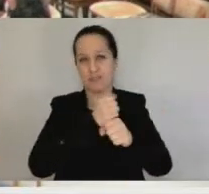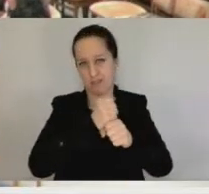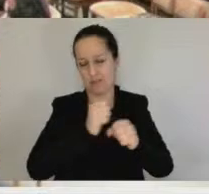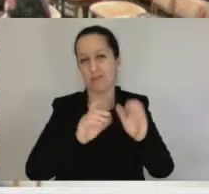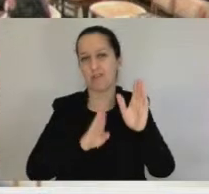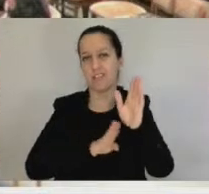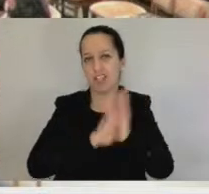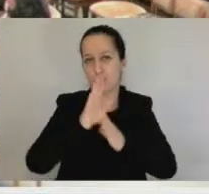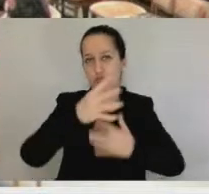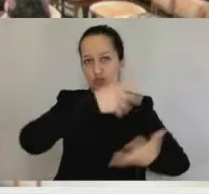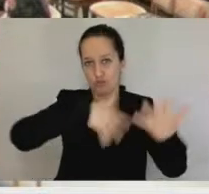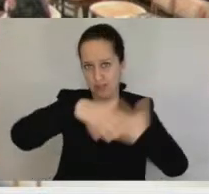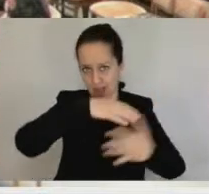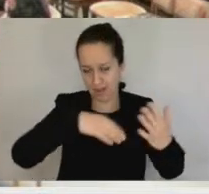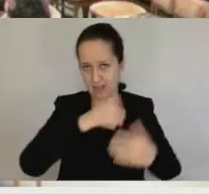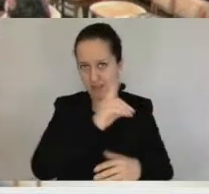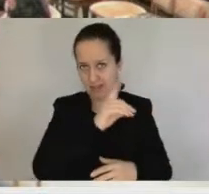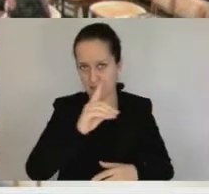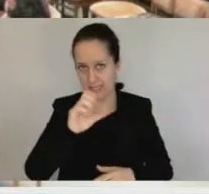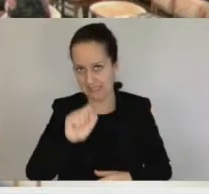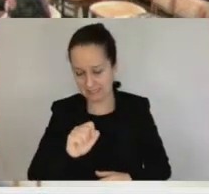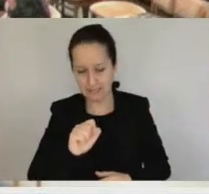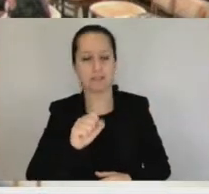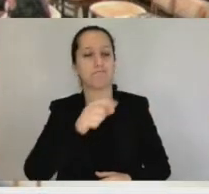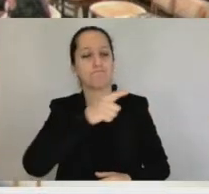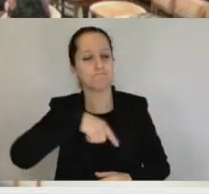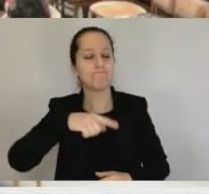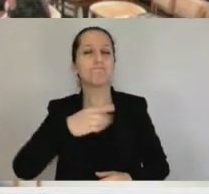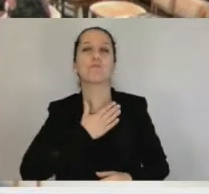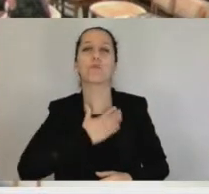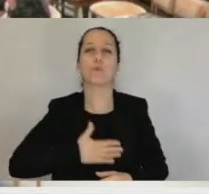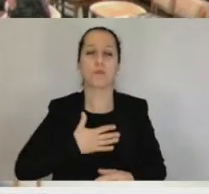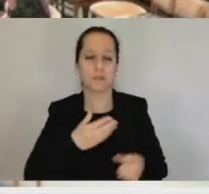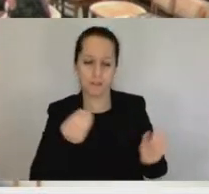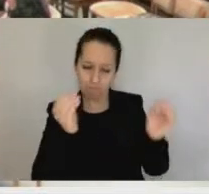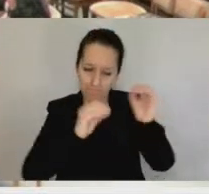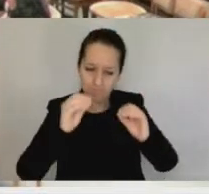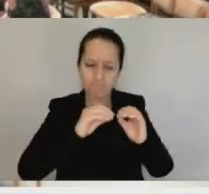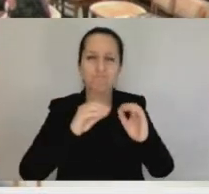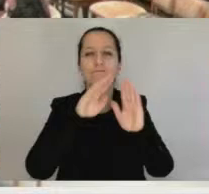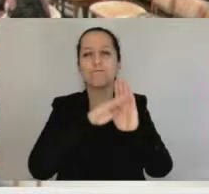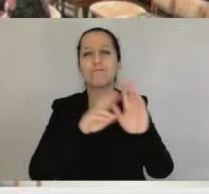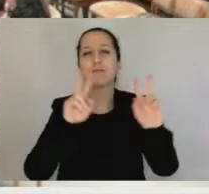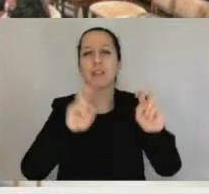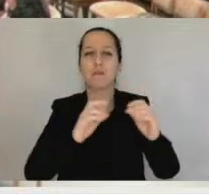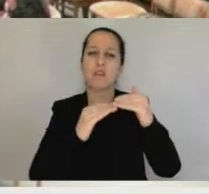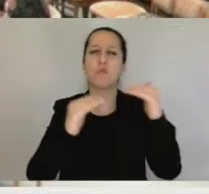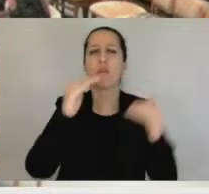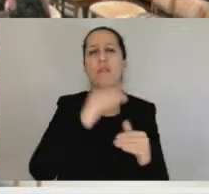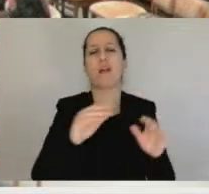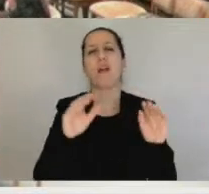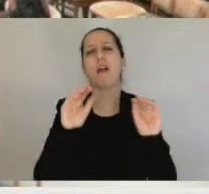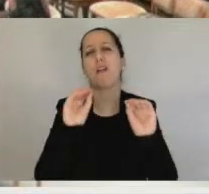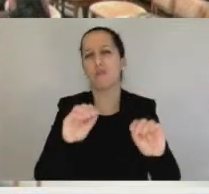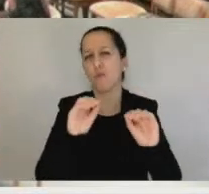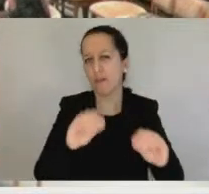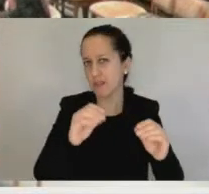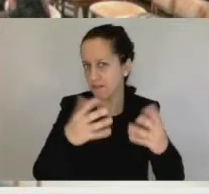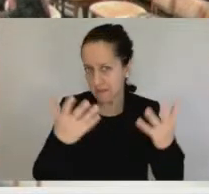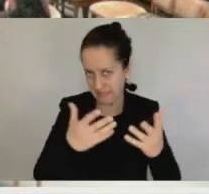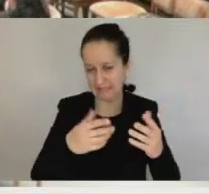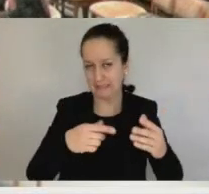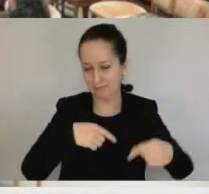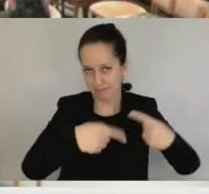Social Development Division is aiming to implement at the agenda for measuring